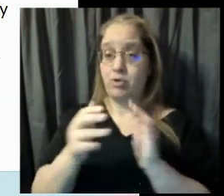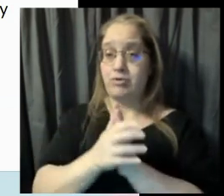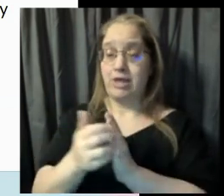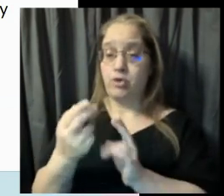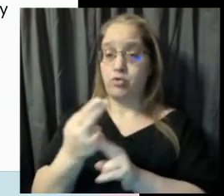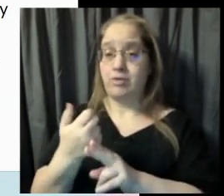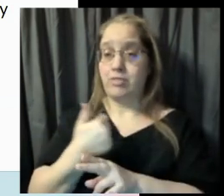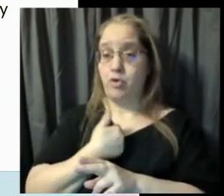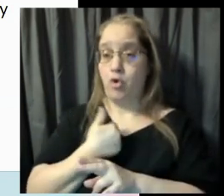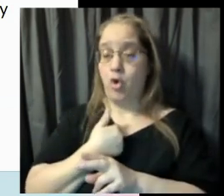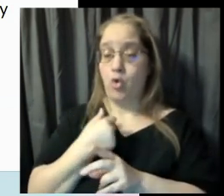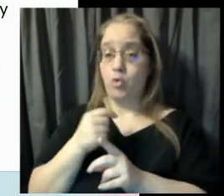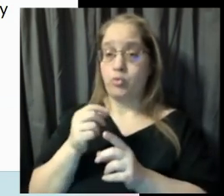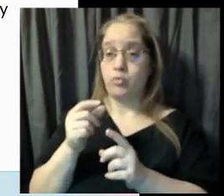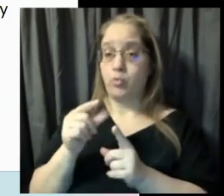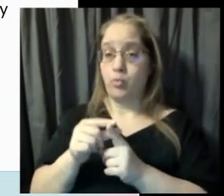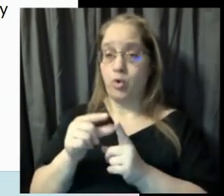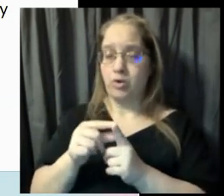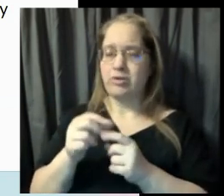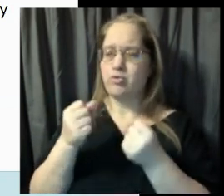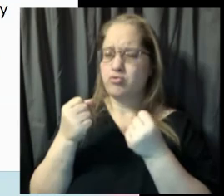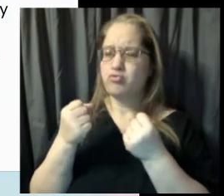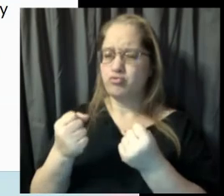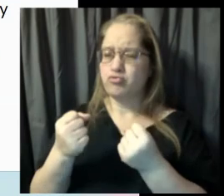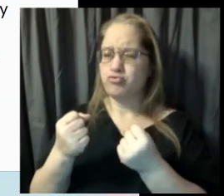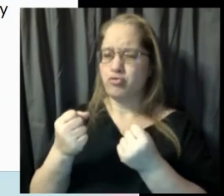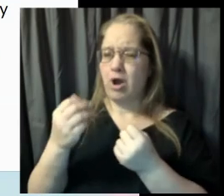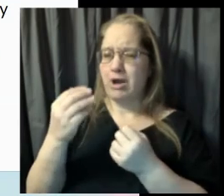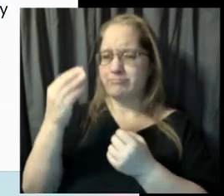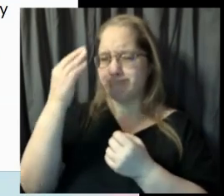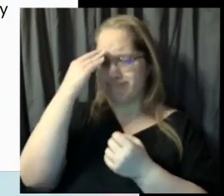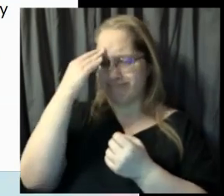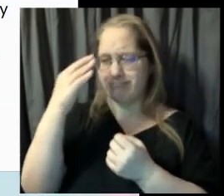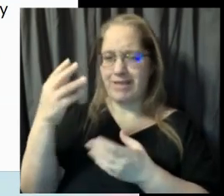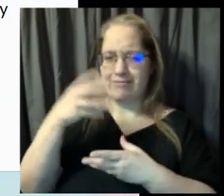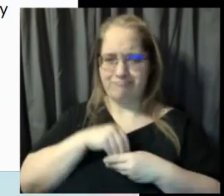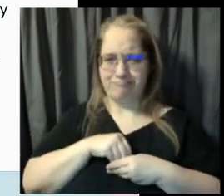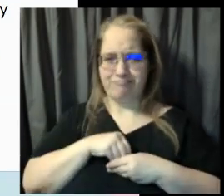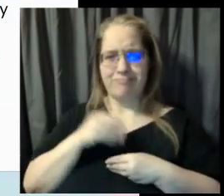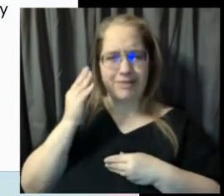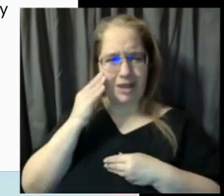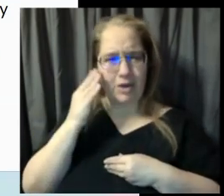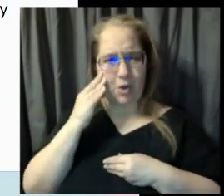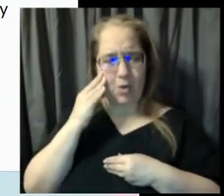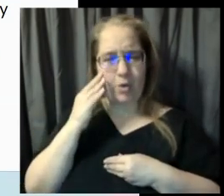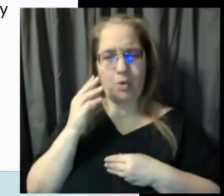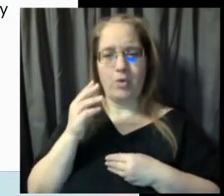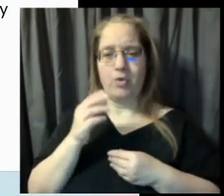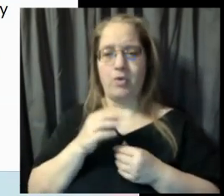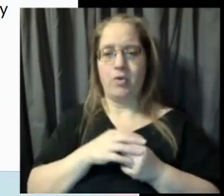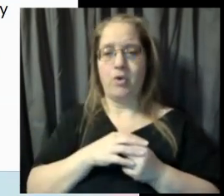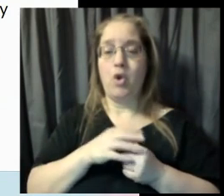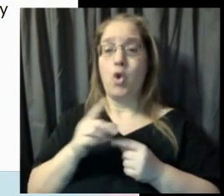skill in their own words, that's a strong indicator that they've internalized it. So additionally, when they can recover